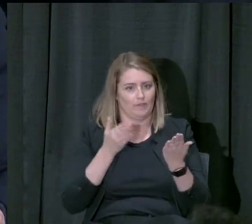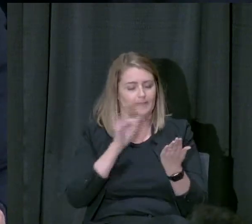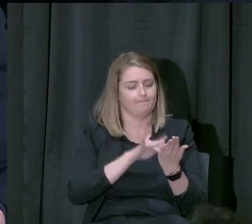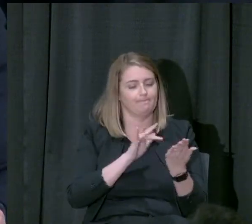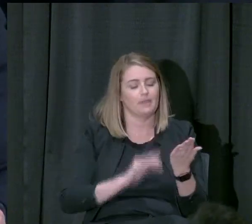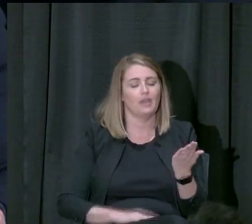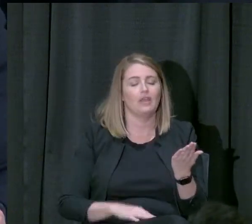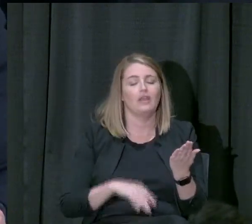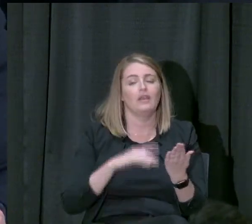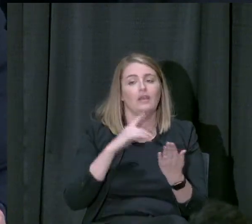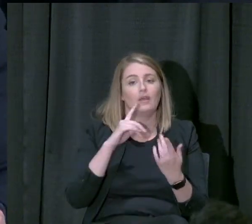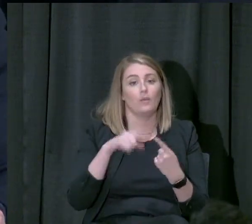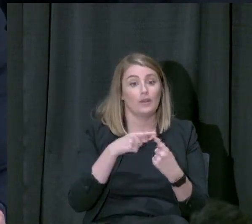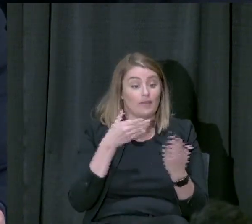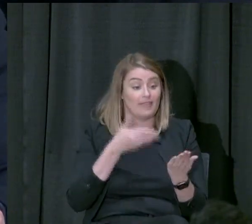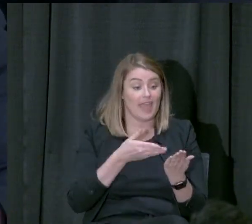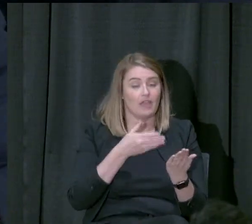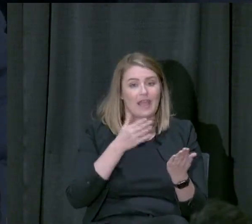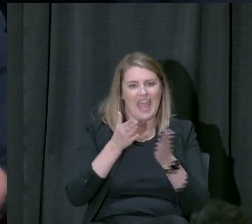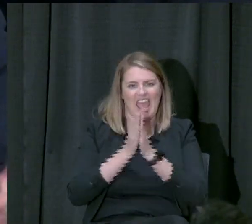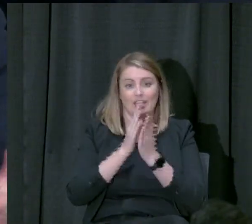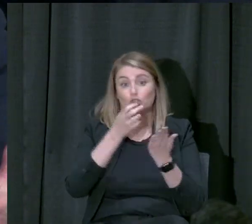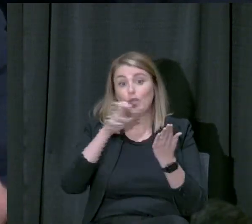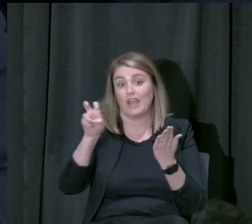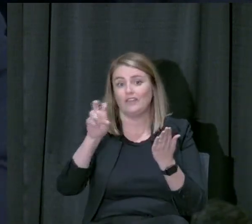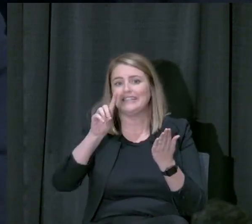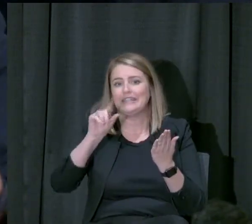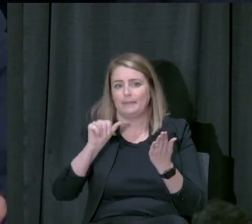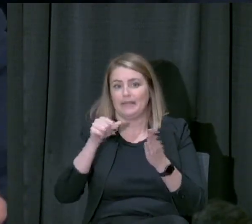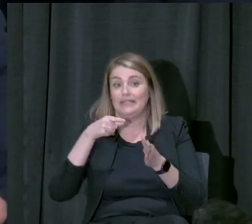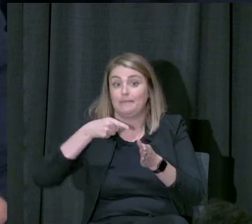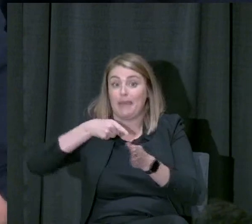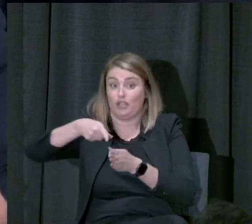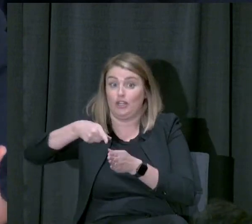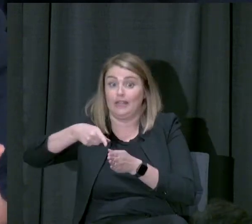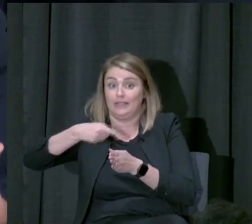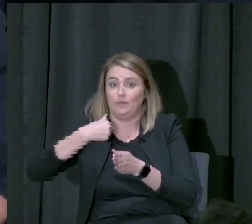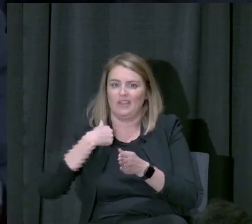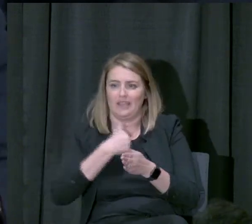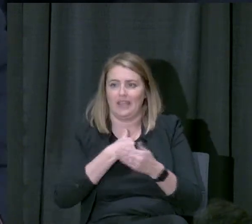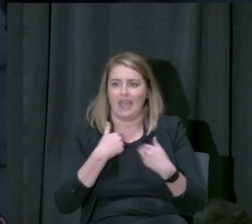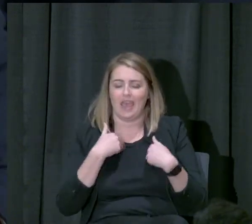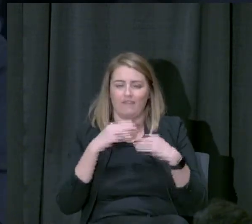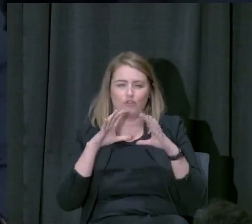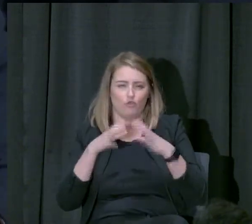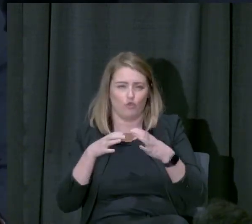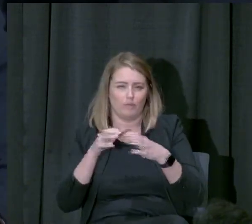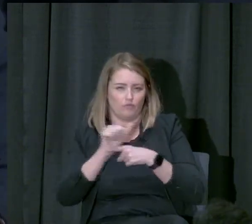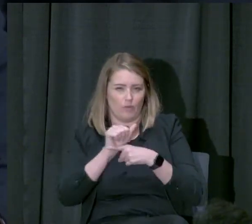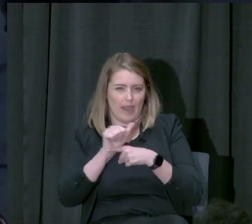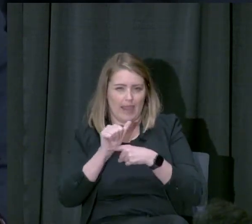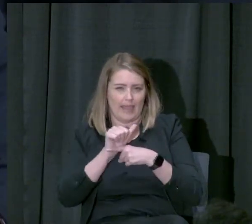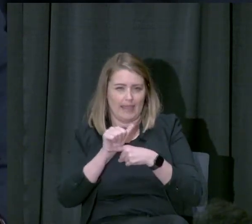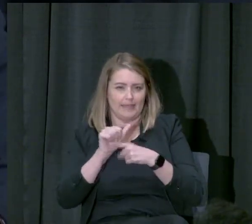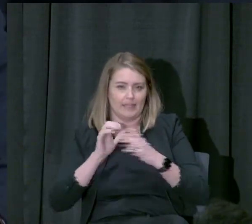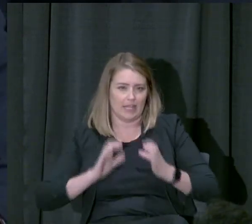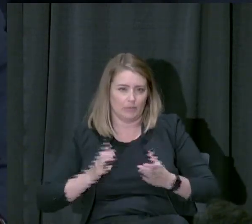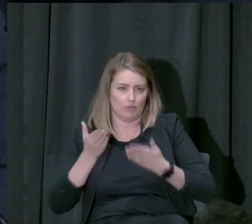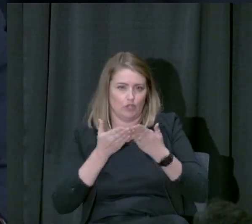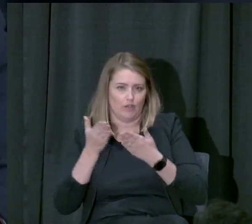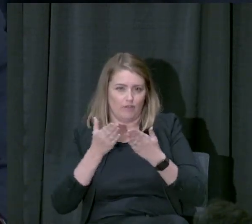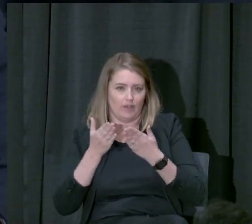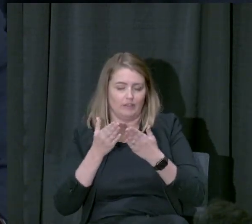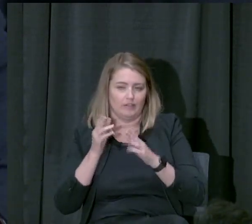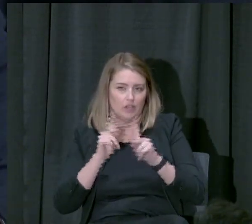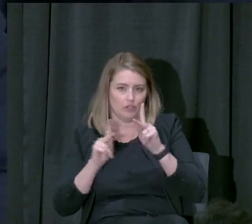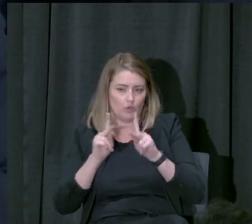there, you could ask to be transferred to a disability specialist. We have a group of trained customer service associates